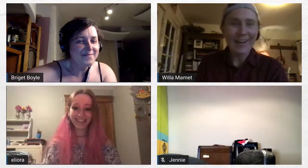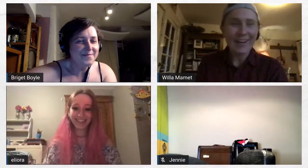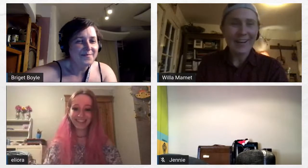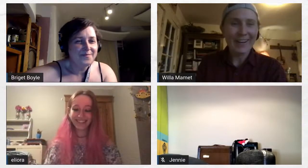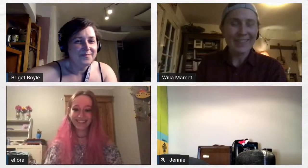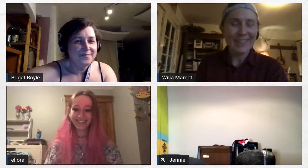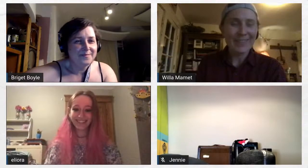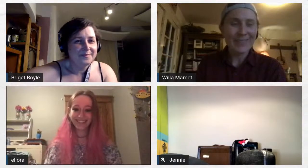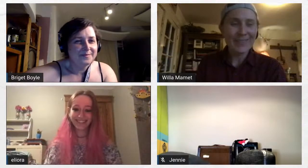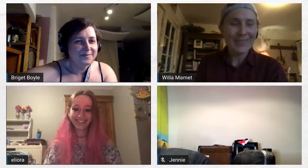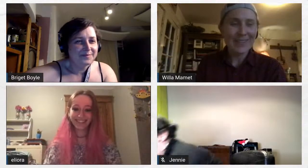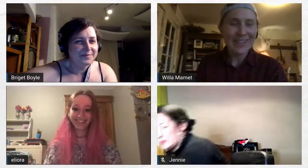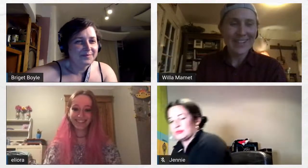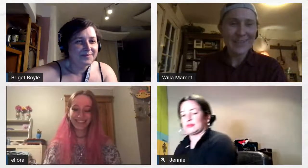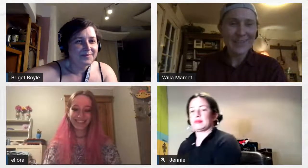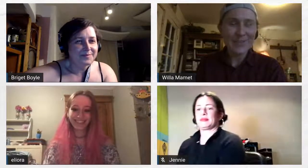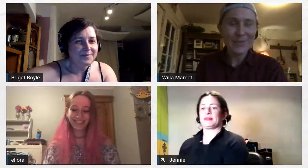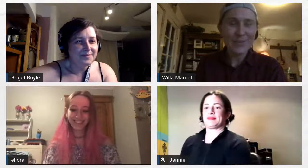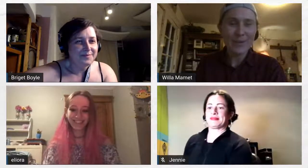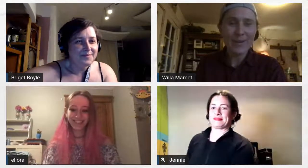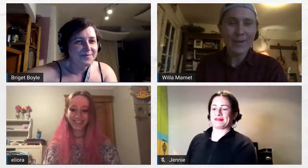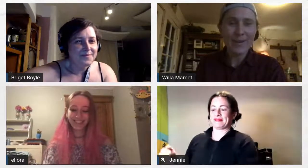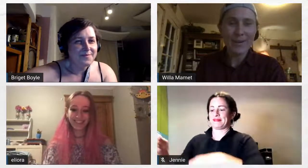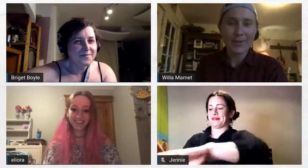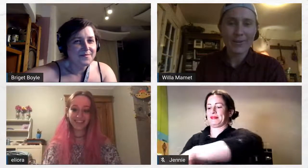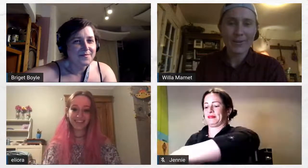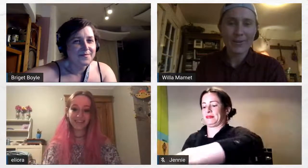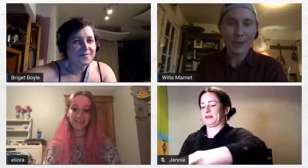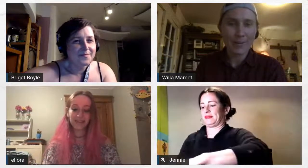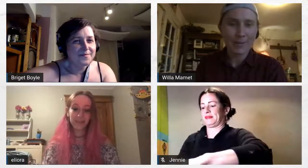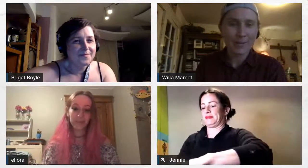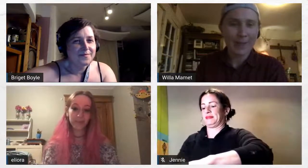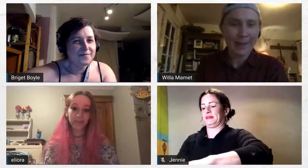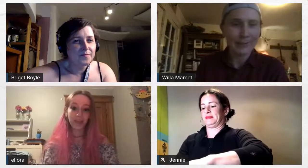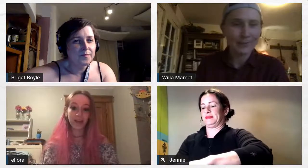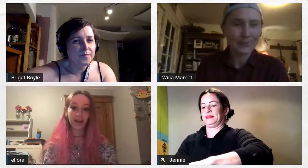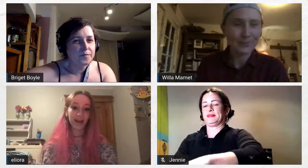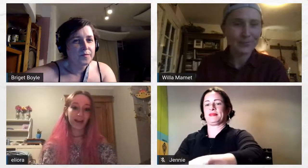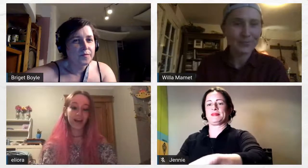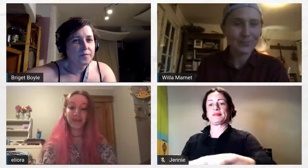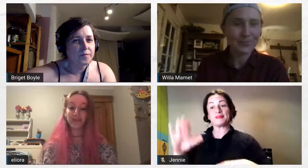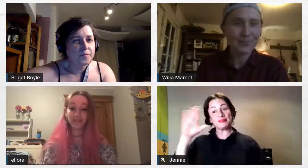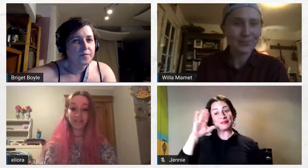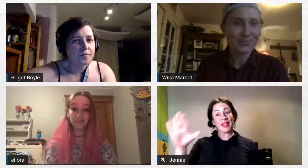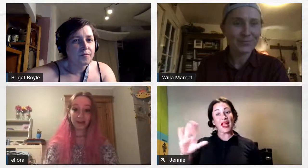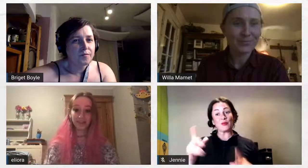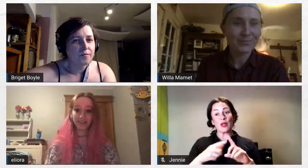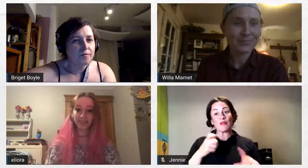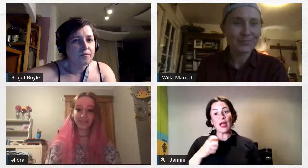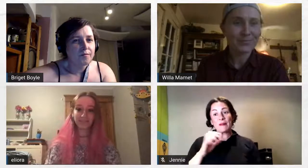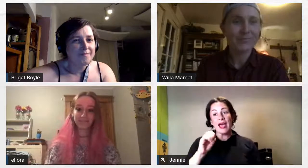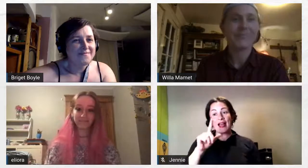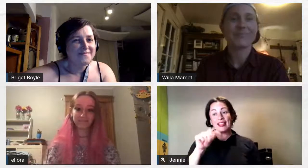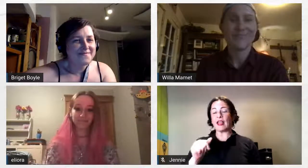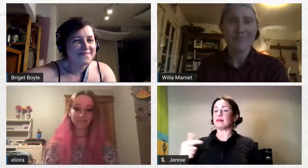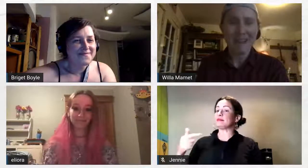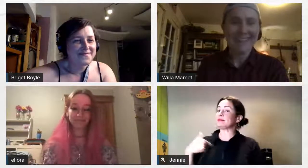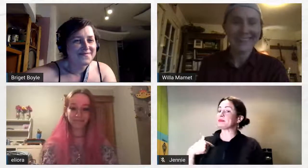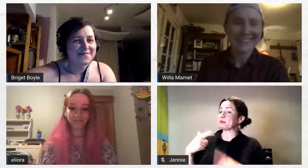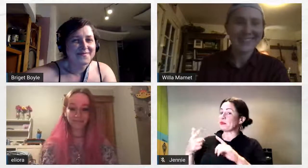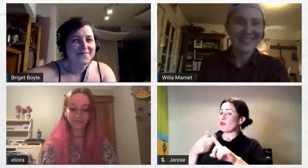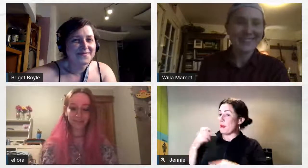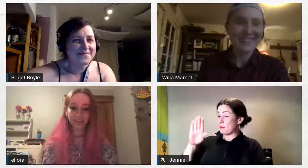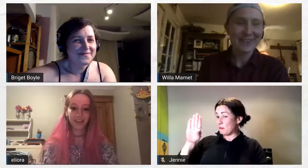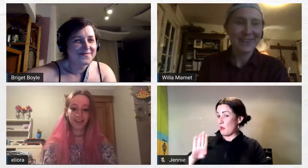Hi. We're so glad to have you join us. Where are you coming from today? I am based in Boston.